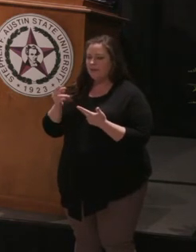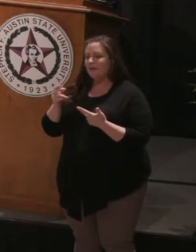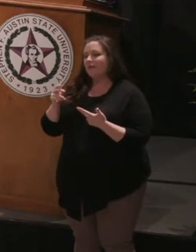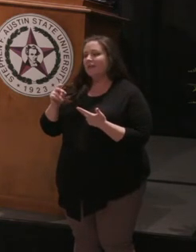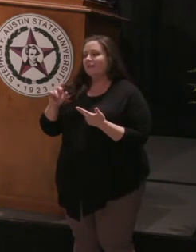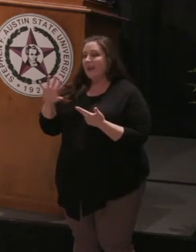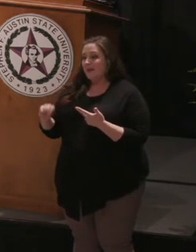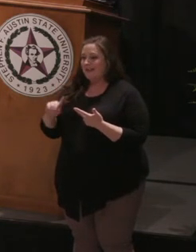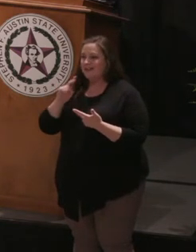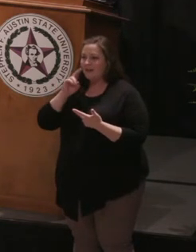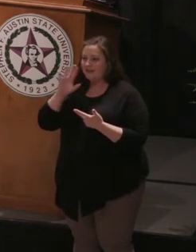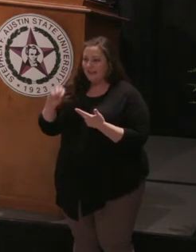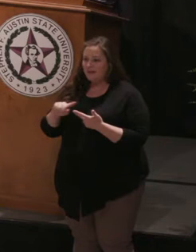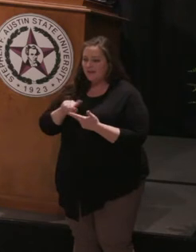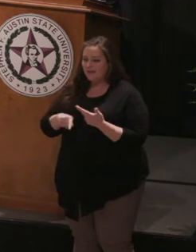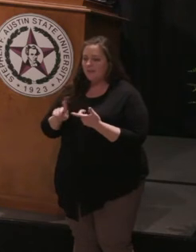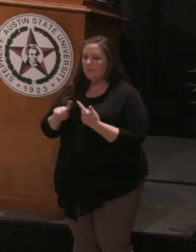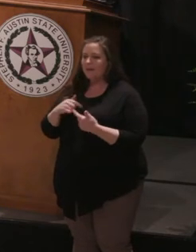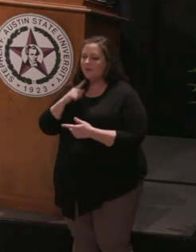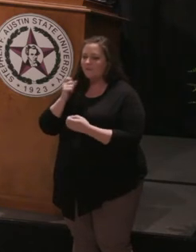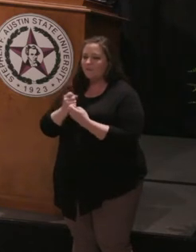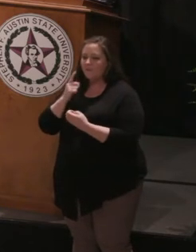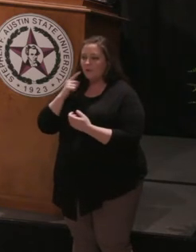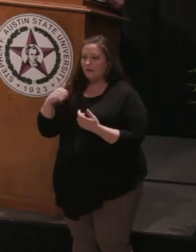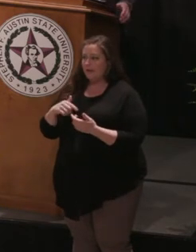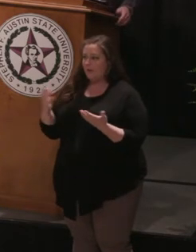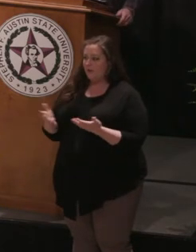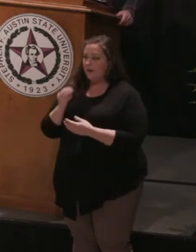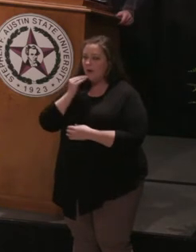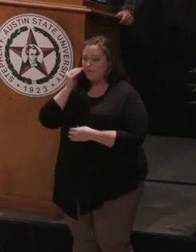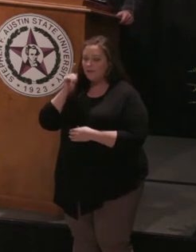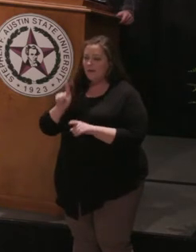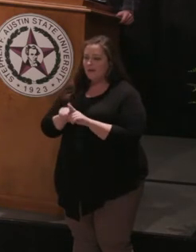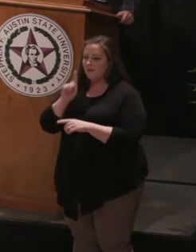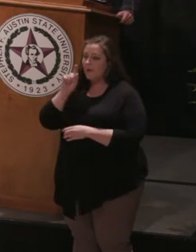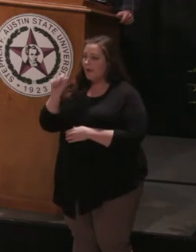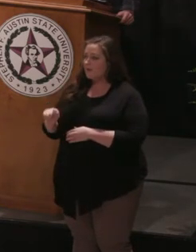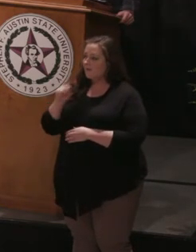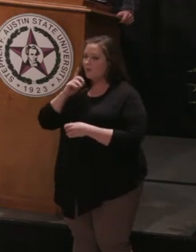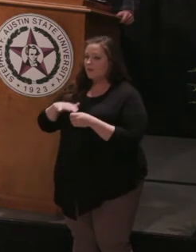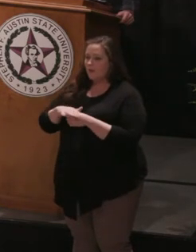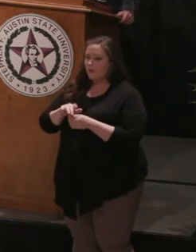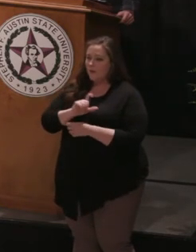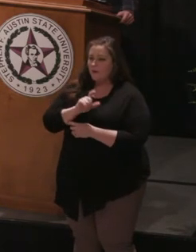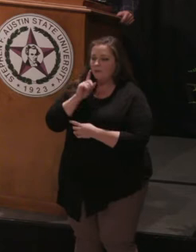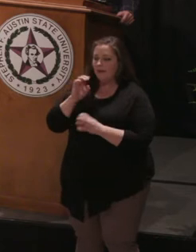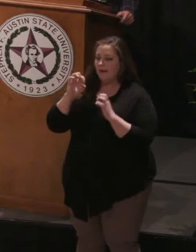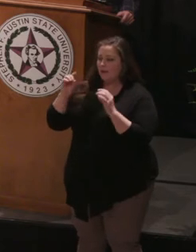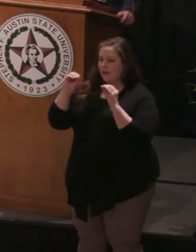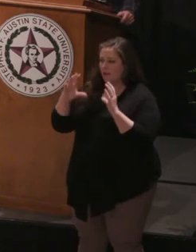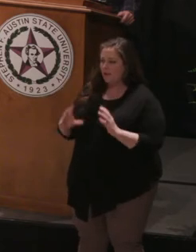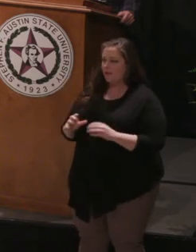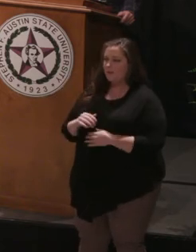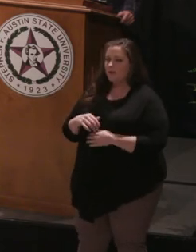tireless advocate for us here at home and in Austin for local law enforcement, educators, business, and residents.